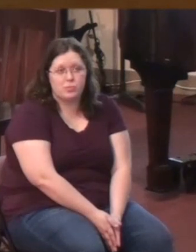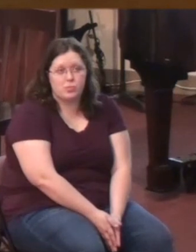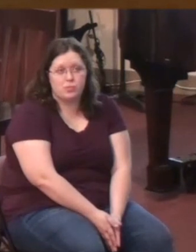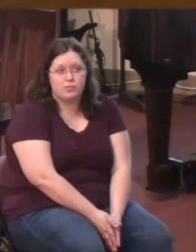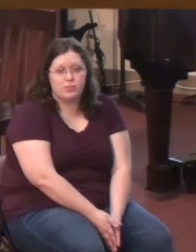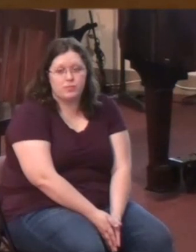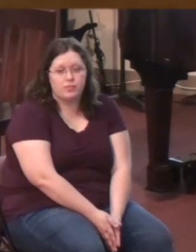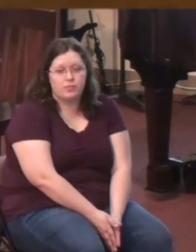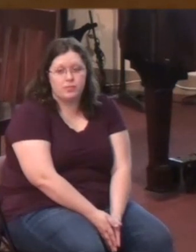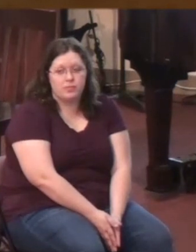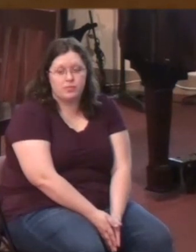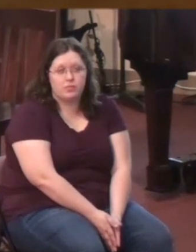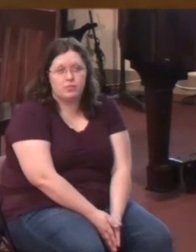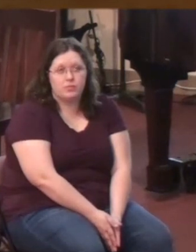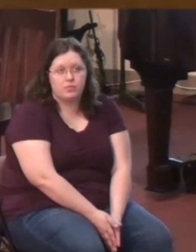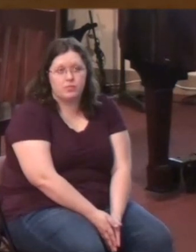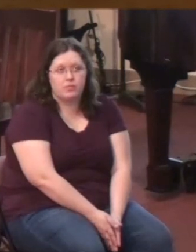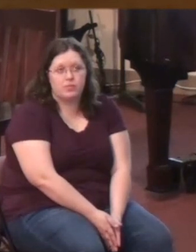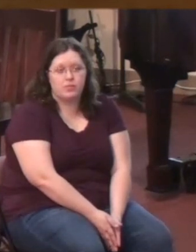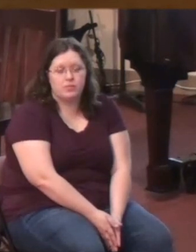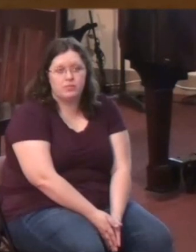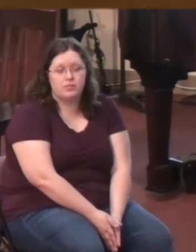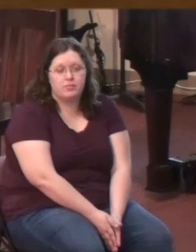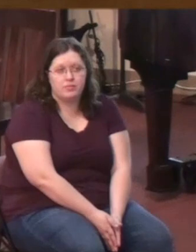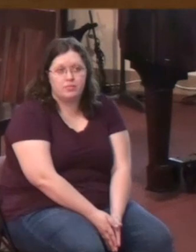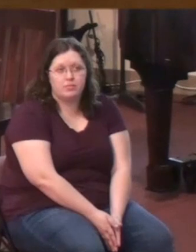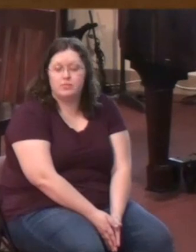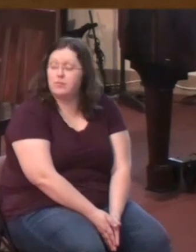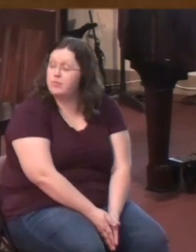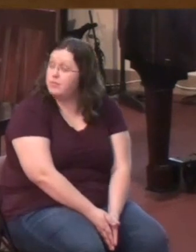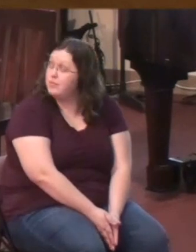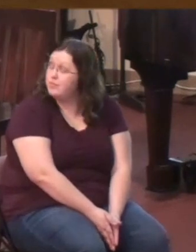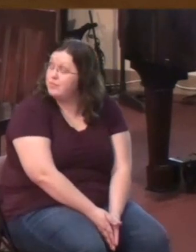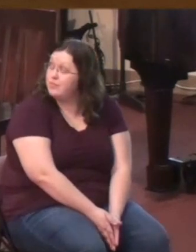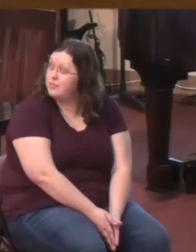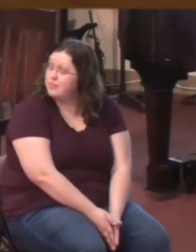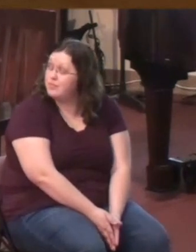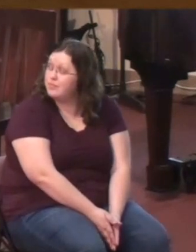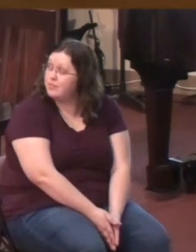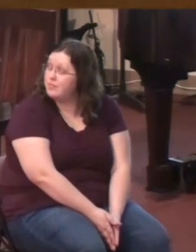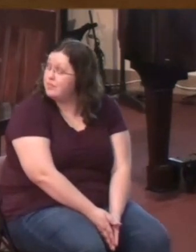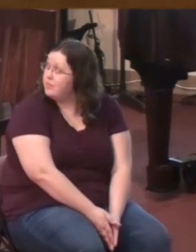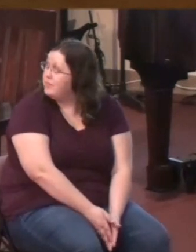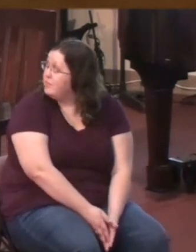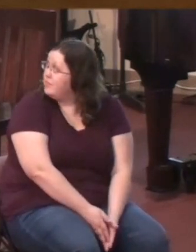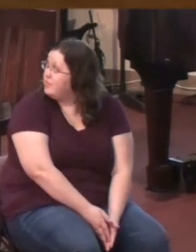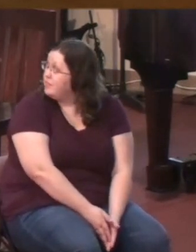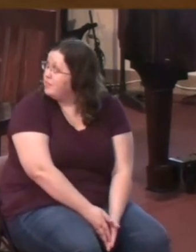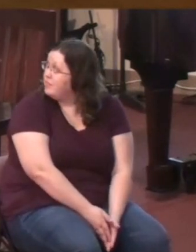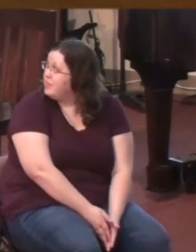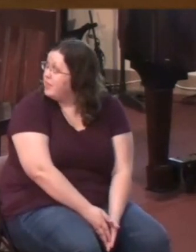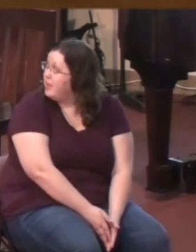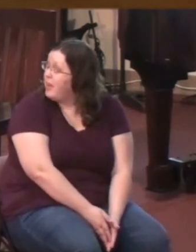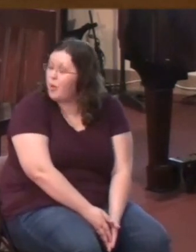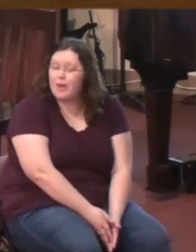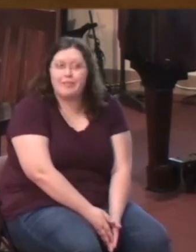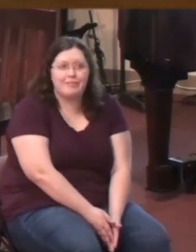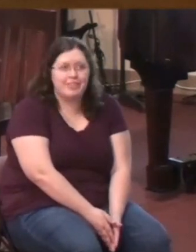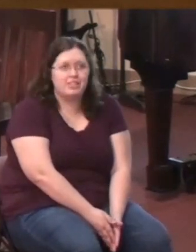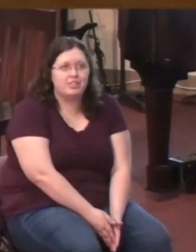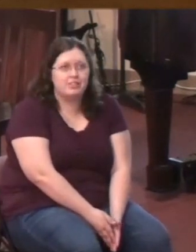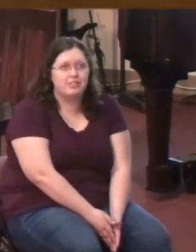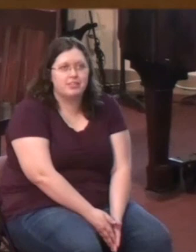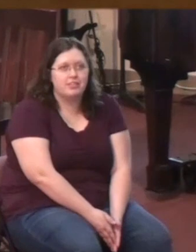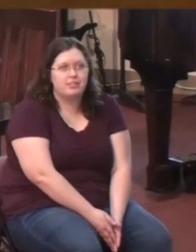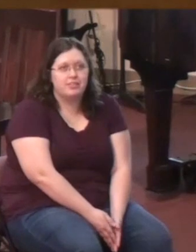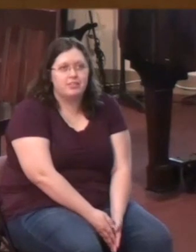all and through all and in all. But speaking the truth in love,